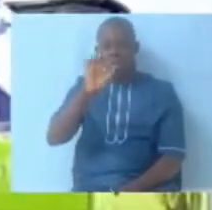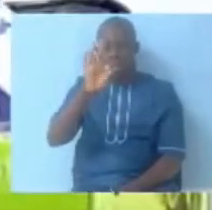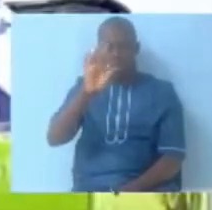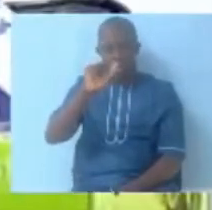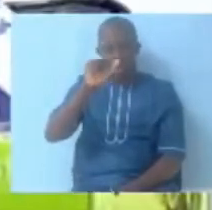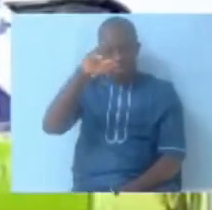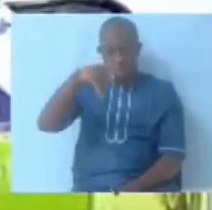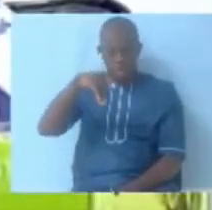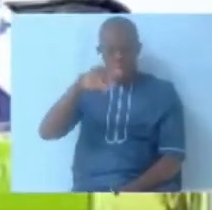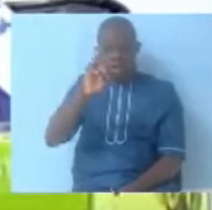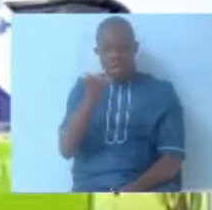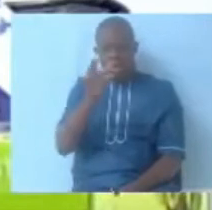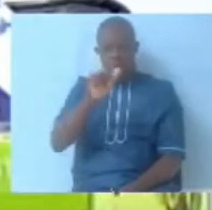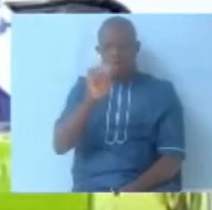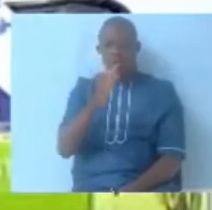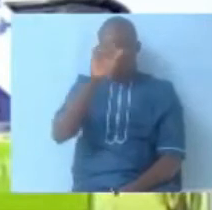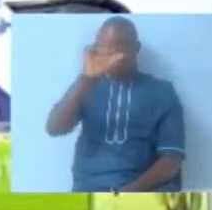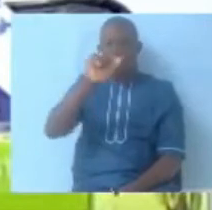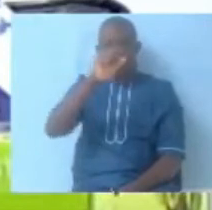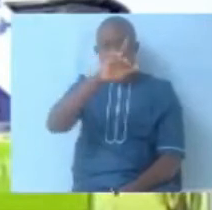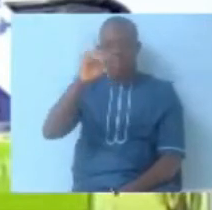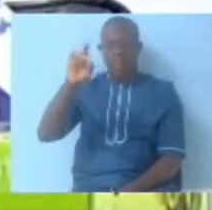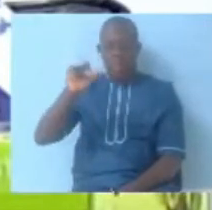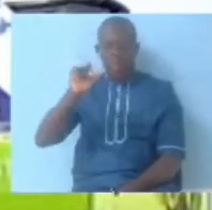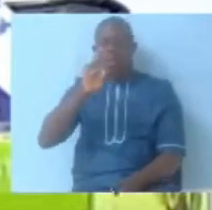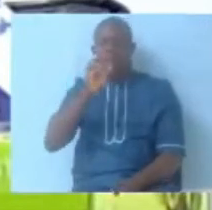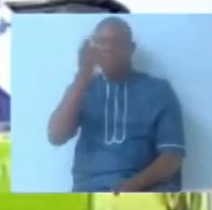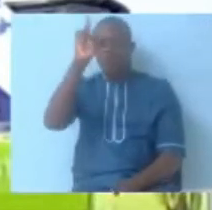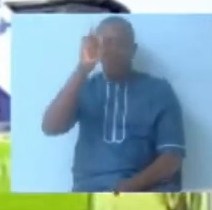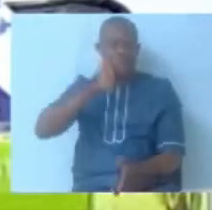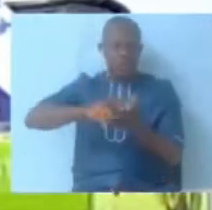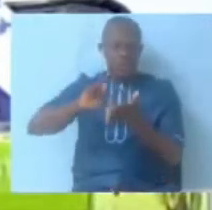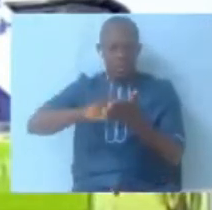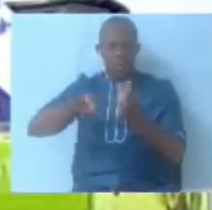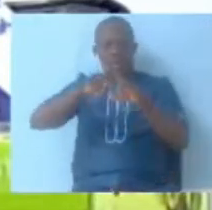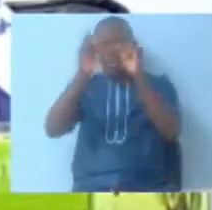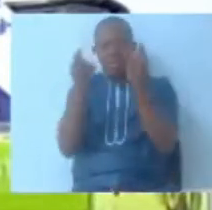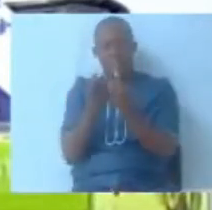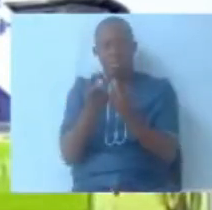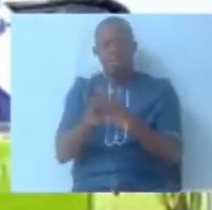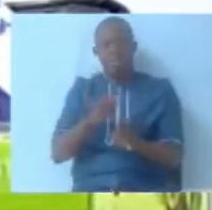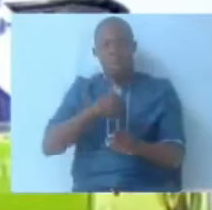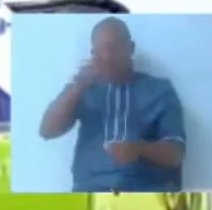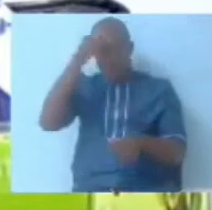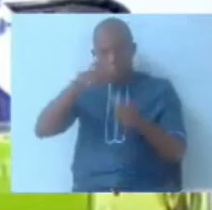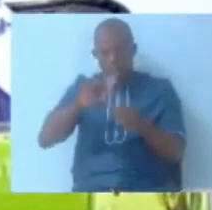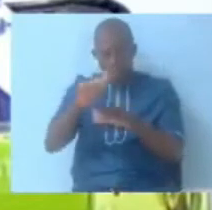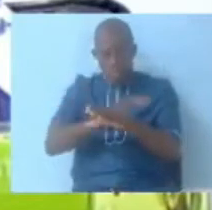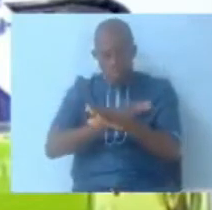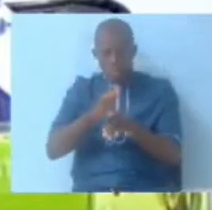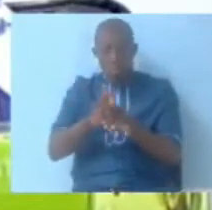Mustafa Wada. I remember before they gave me that letter in the intervening period